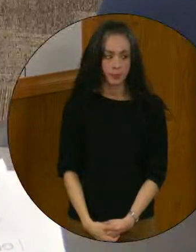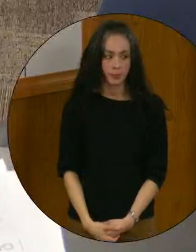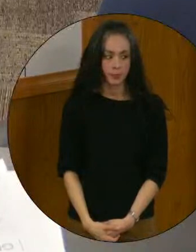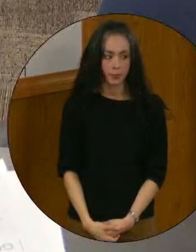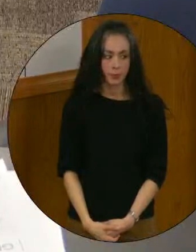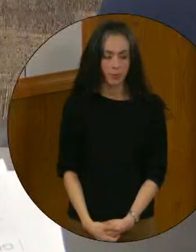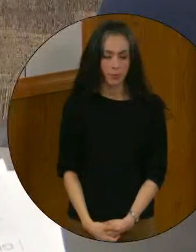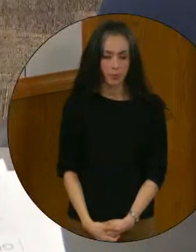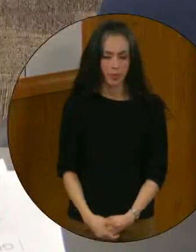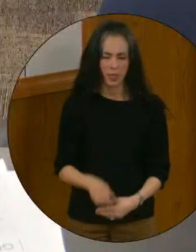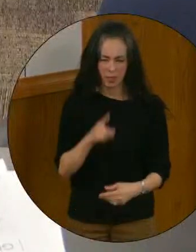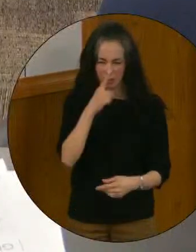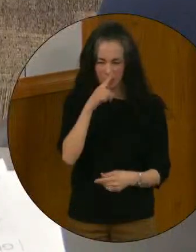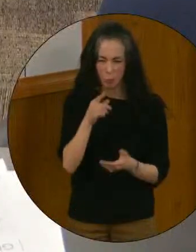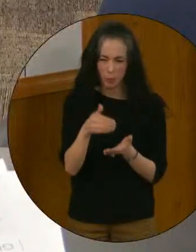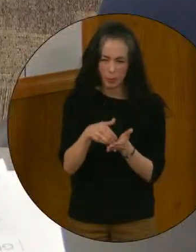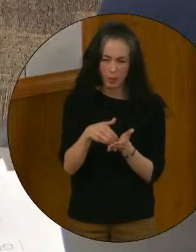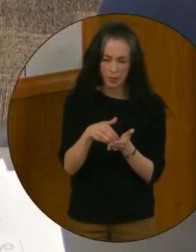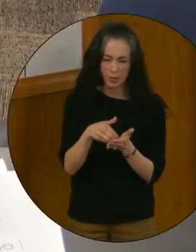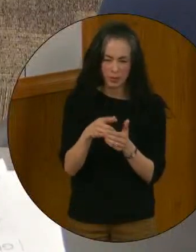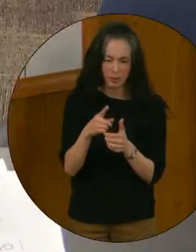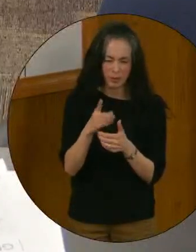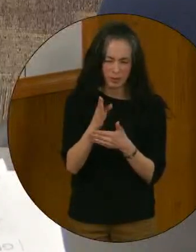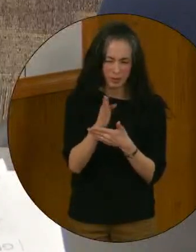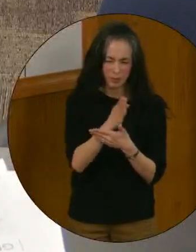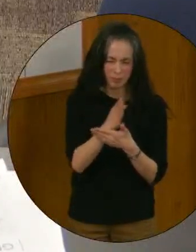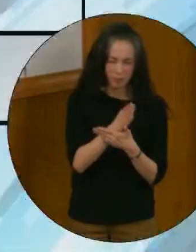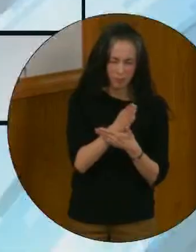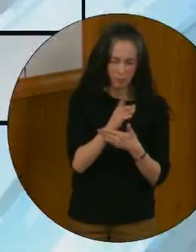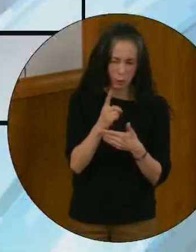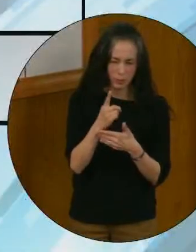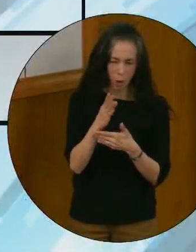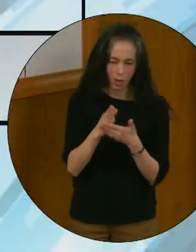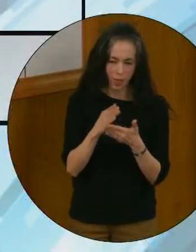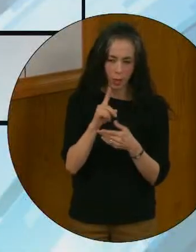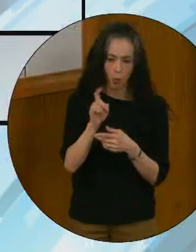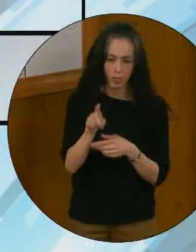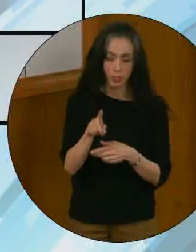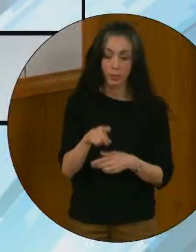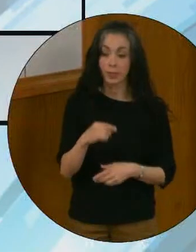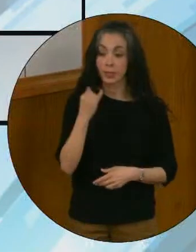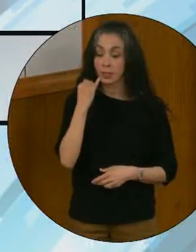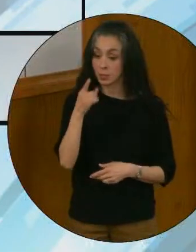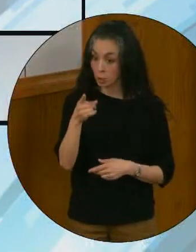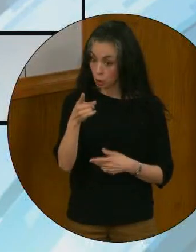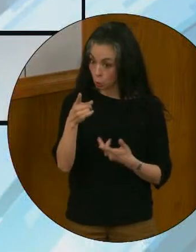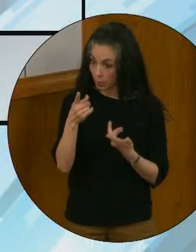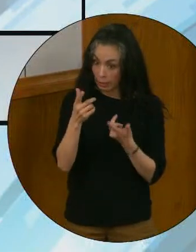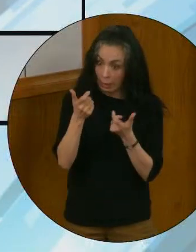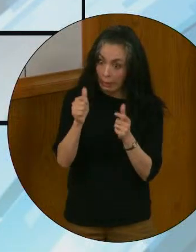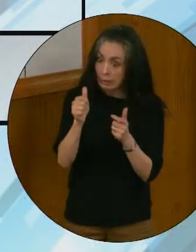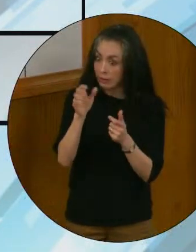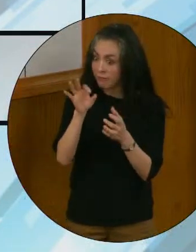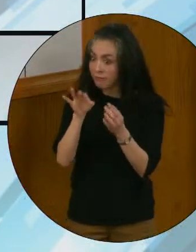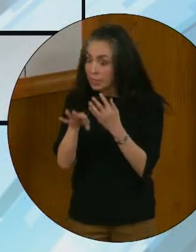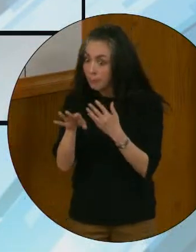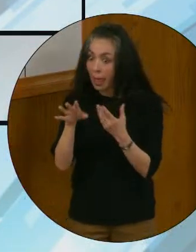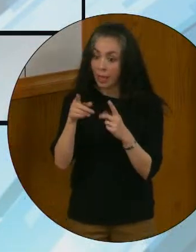Would you repeat the first part of that question, Trustee Zamora? If you received any feedback from